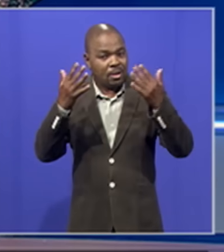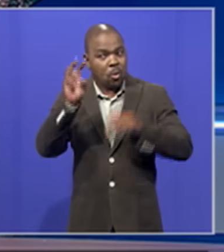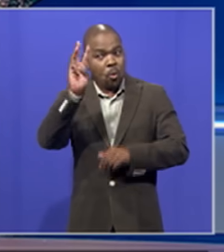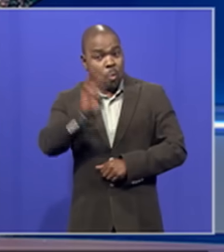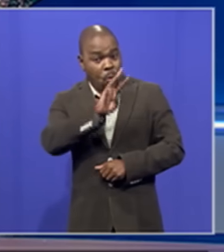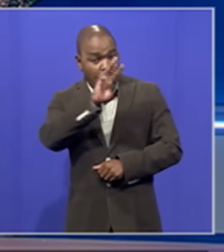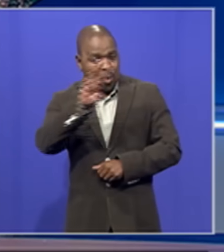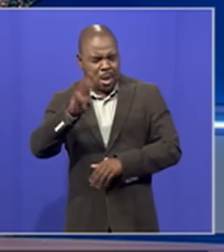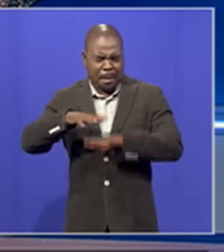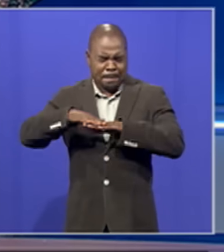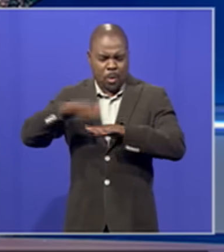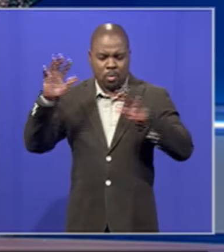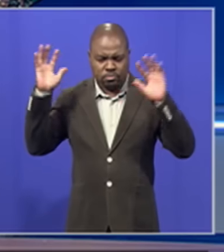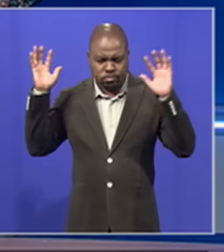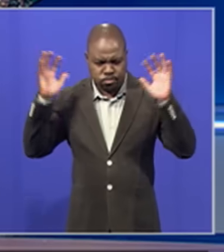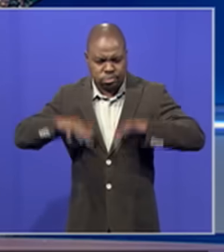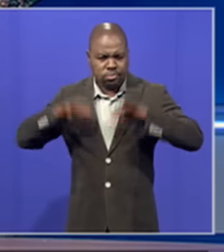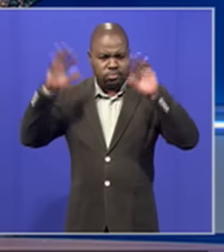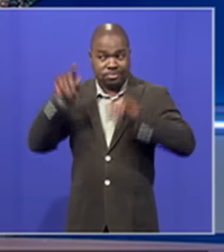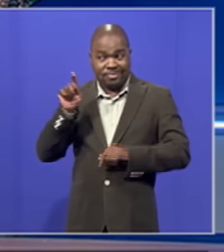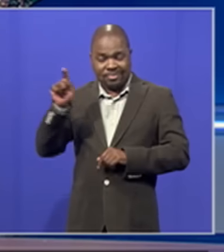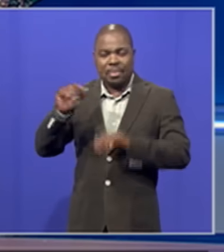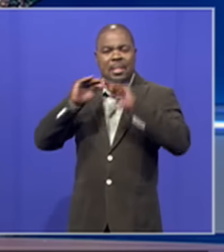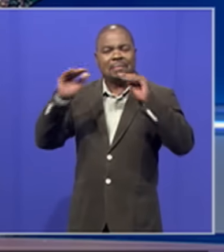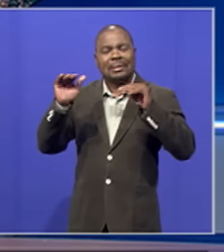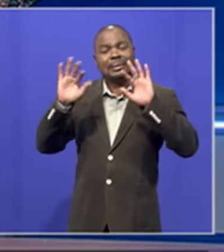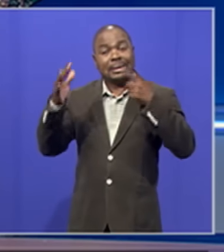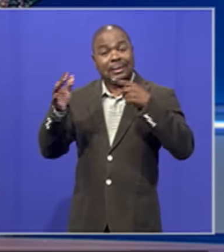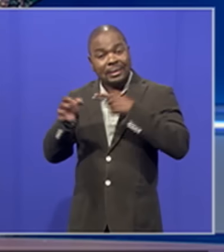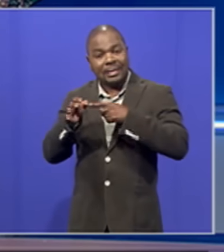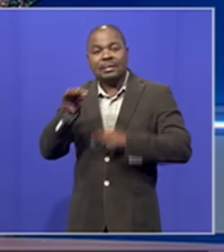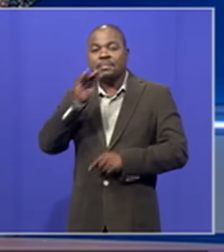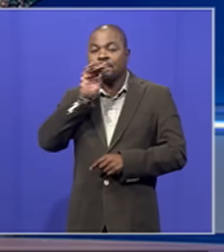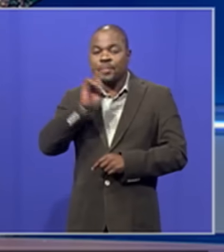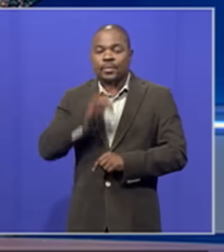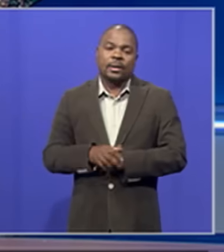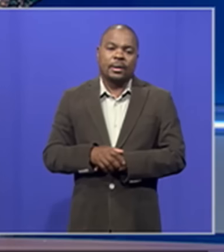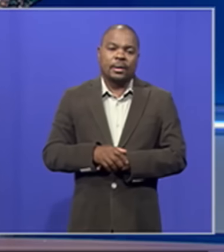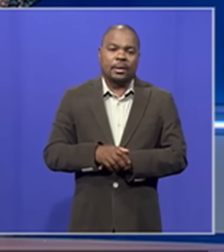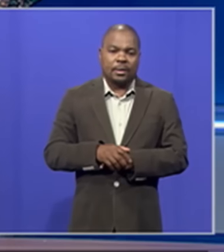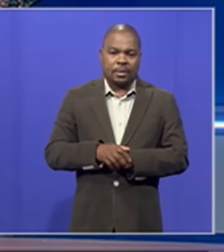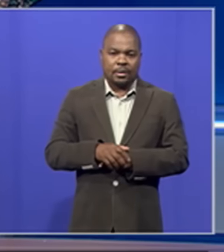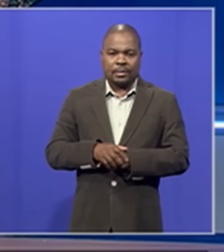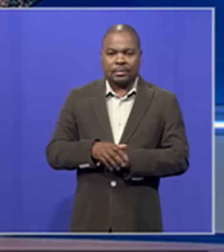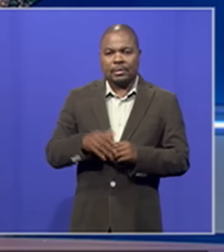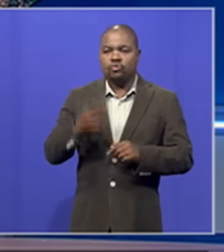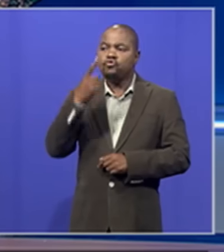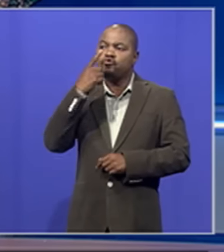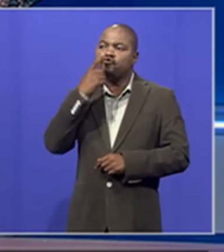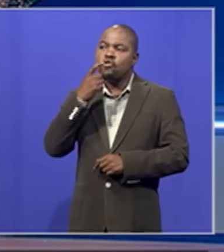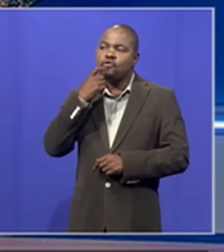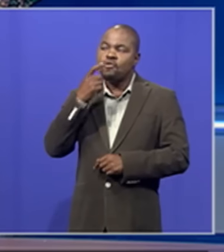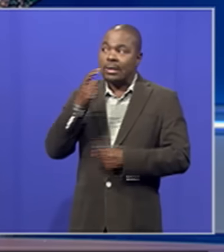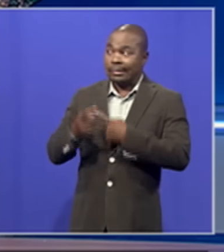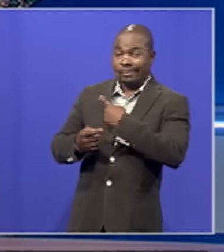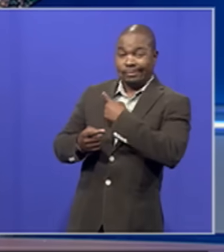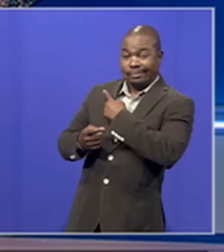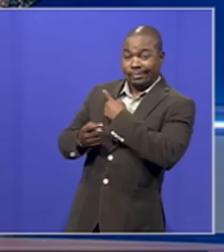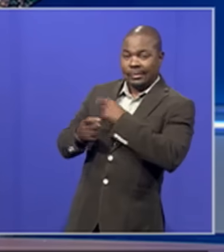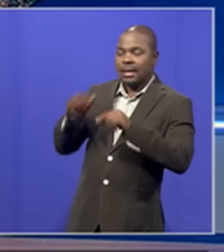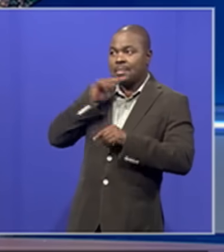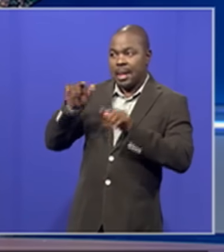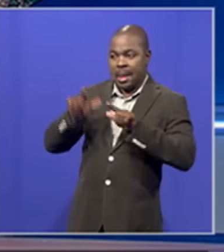dipula tše dintši ko poleke yeo. Level 10 yeo ke re bonang ka bokhibidu ka morago wa ka ke level 10